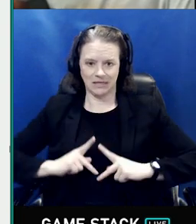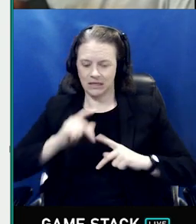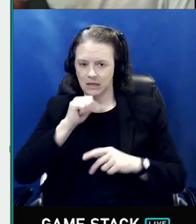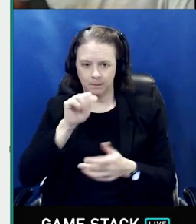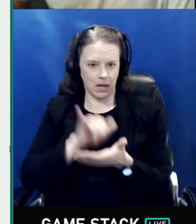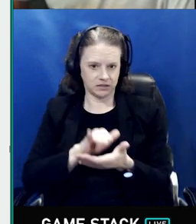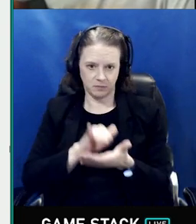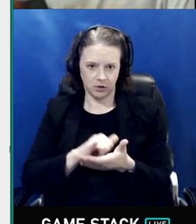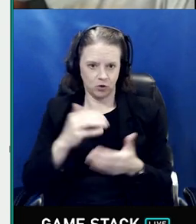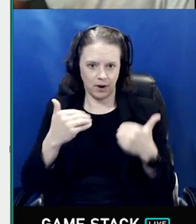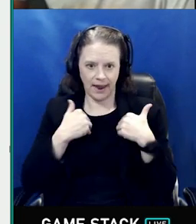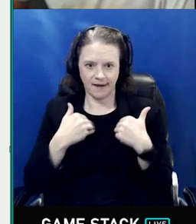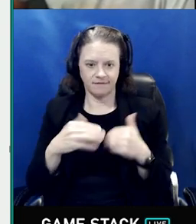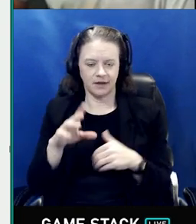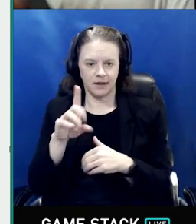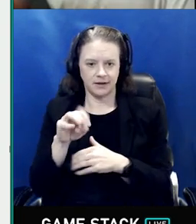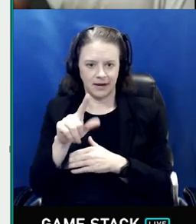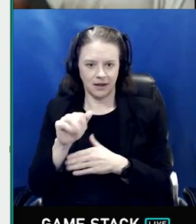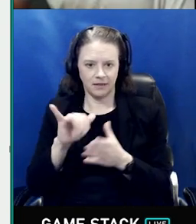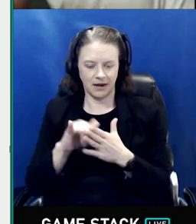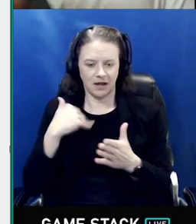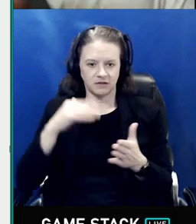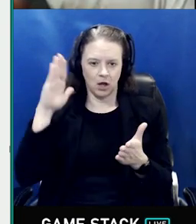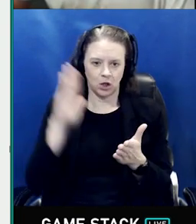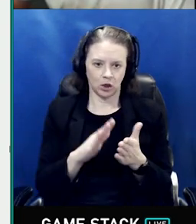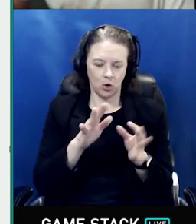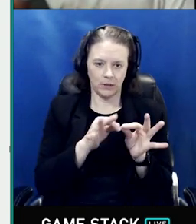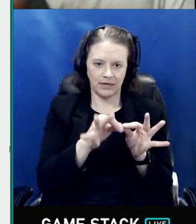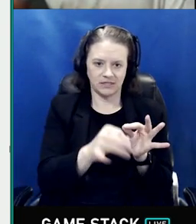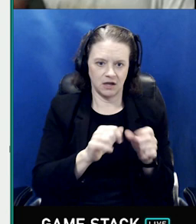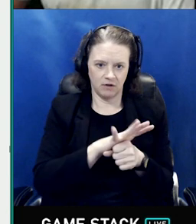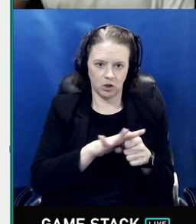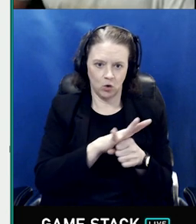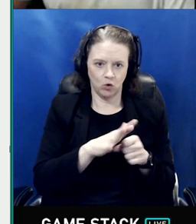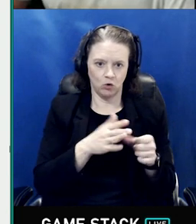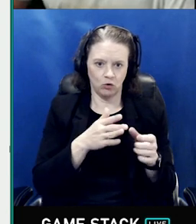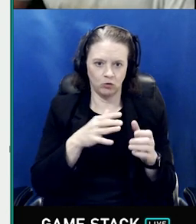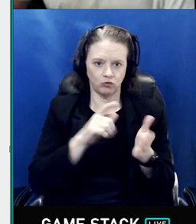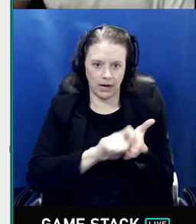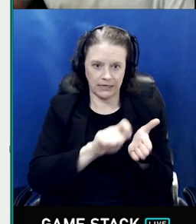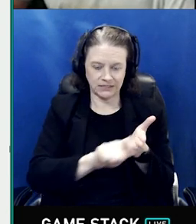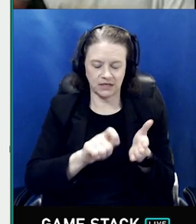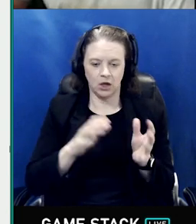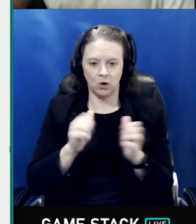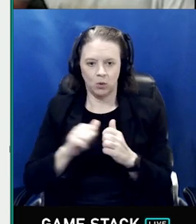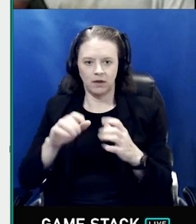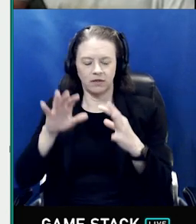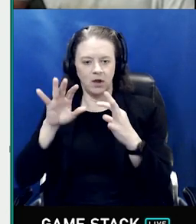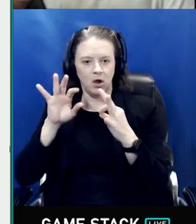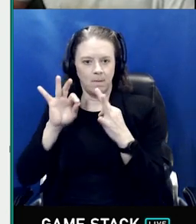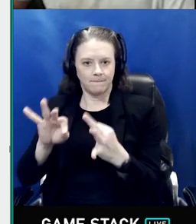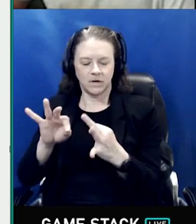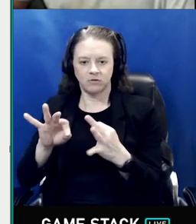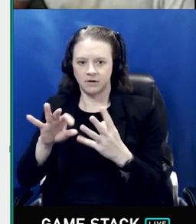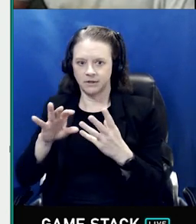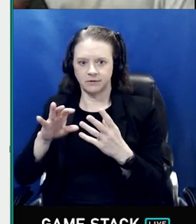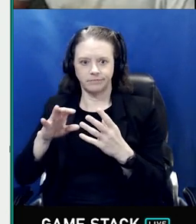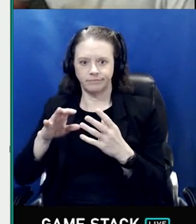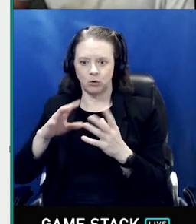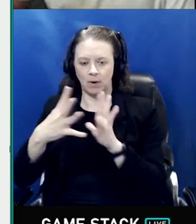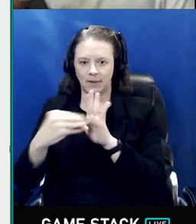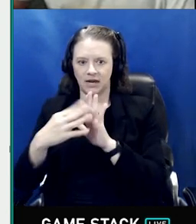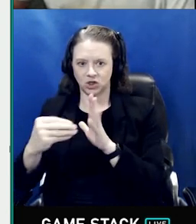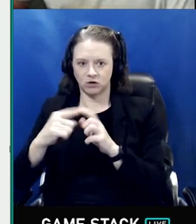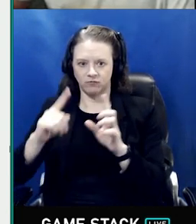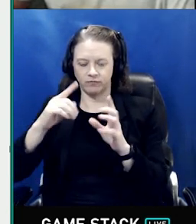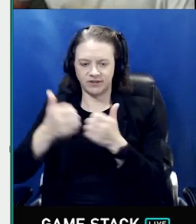both the low latency of local writes with perfect consistency for replicas that are separated by hundreds or thousands of miles. However, you can